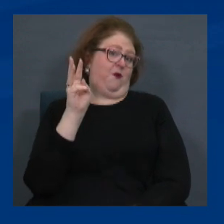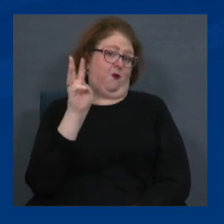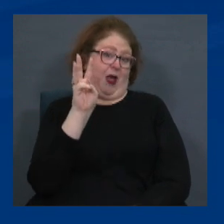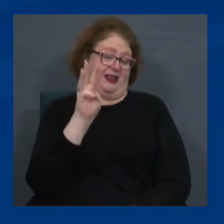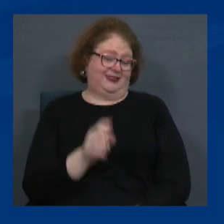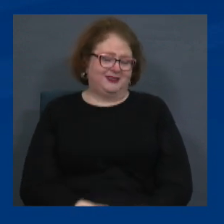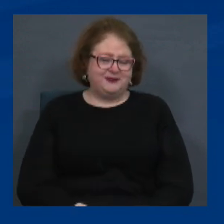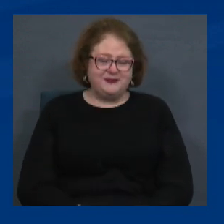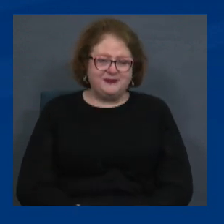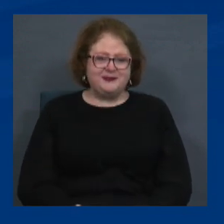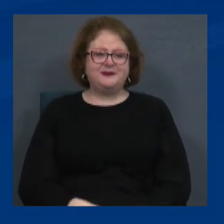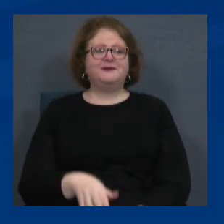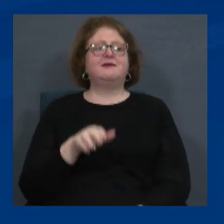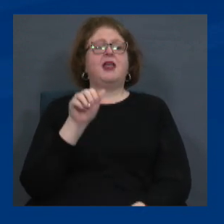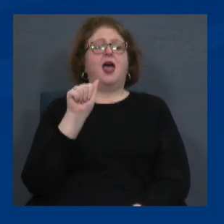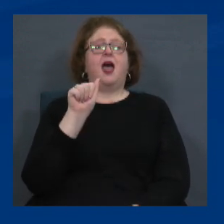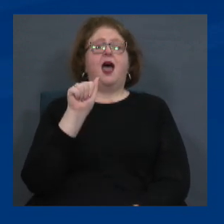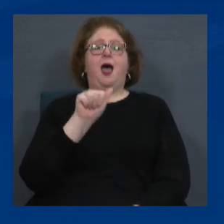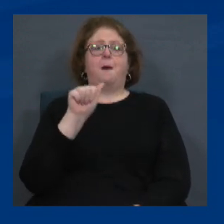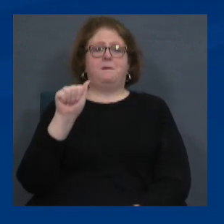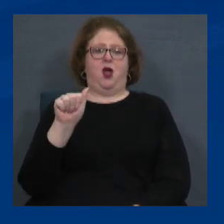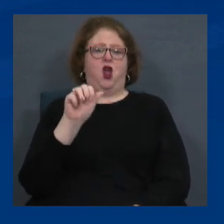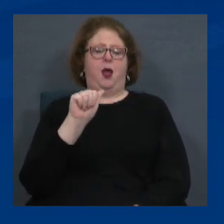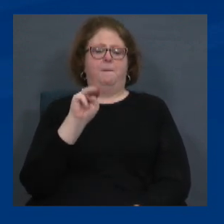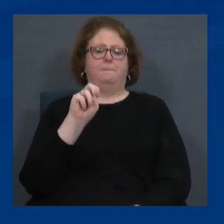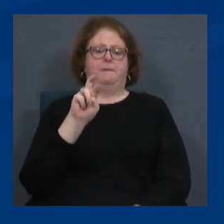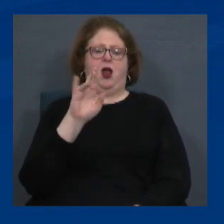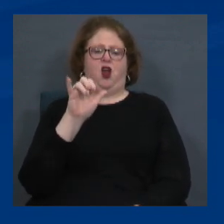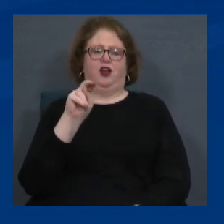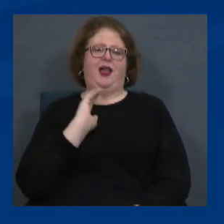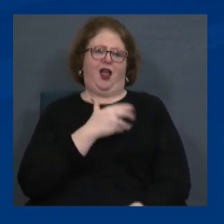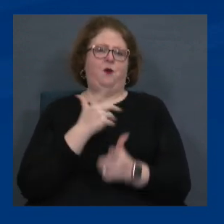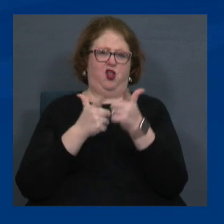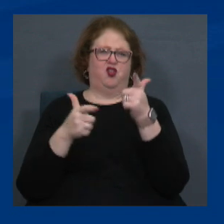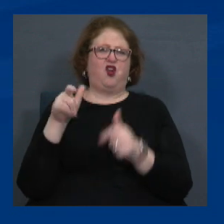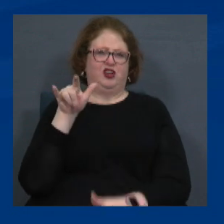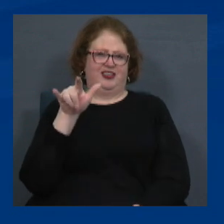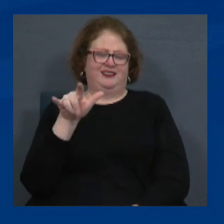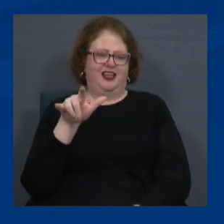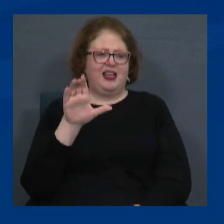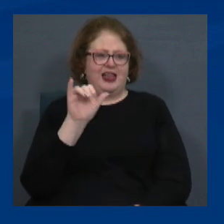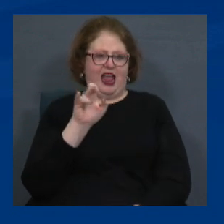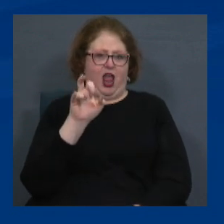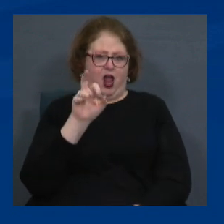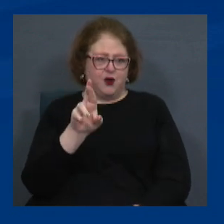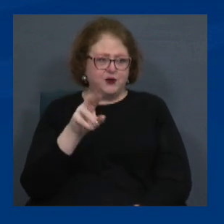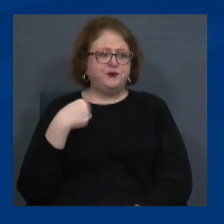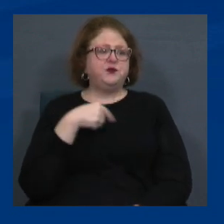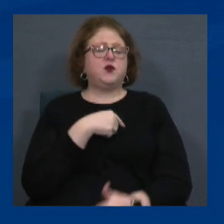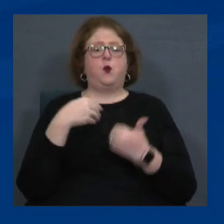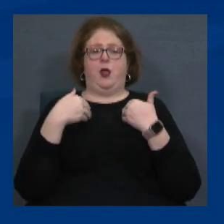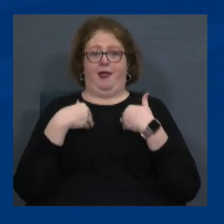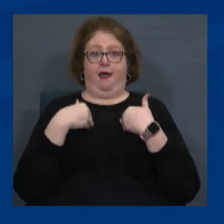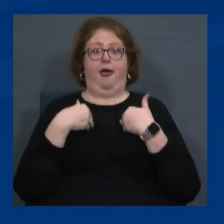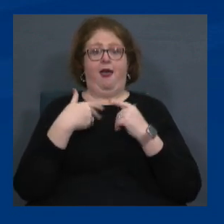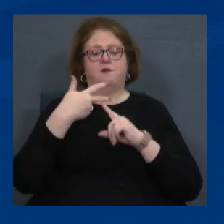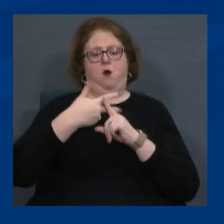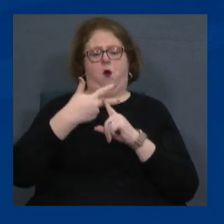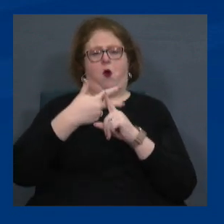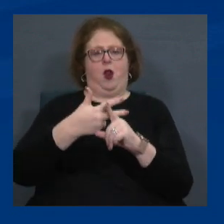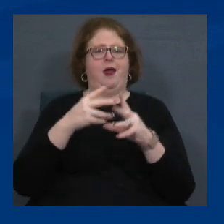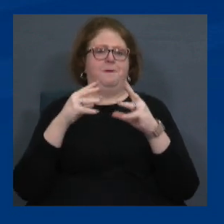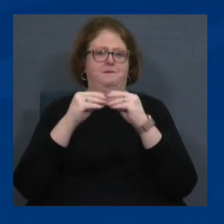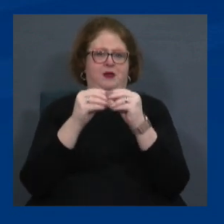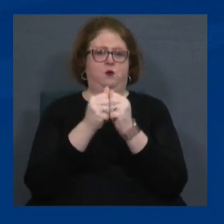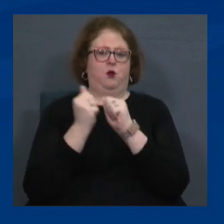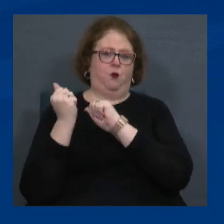American is our largest carrier, and we are conducting quarterly meetings with all of our airlines to make sure that we're doing everything we